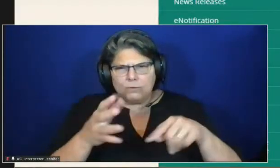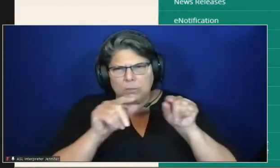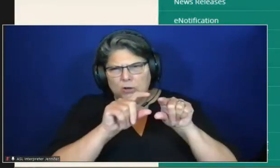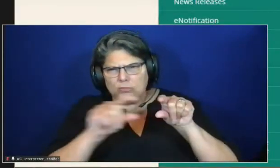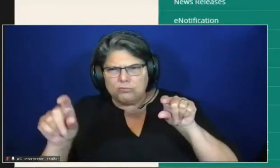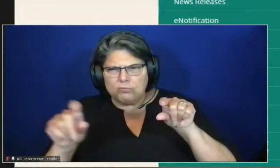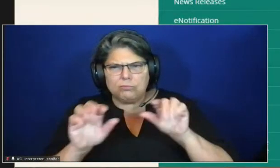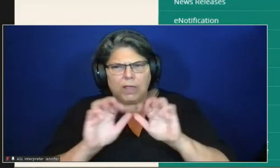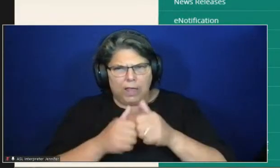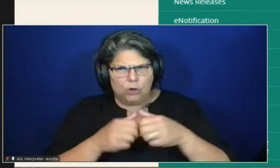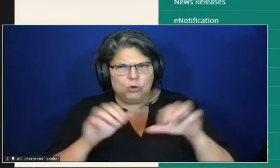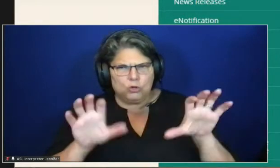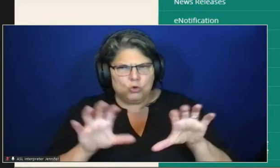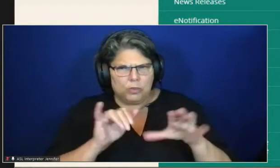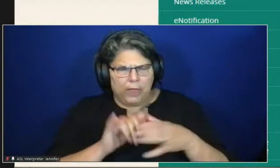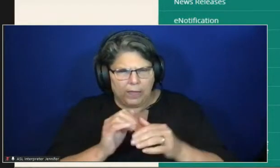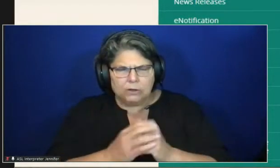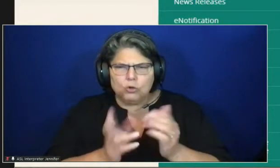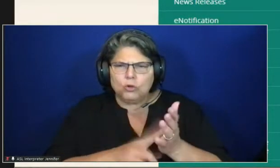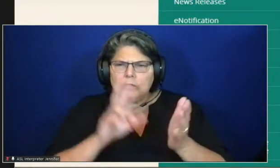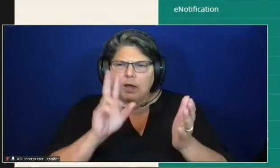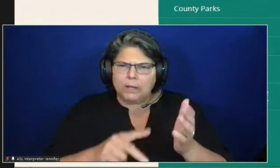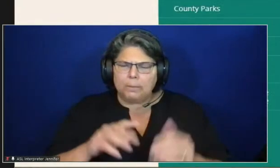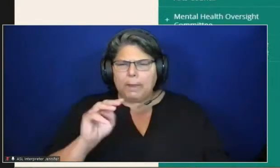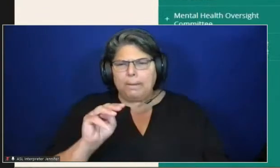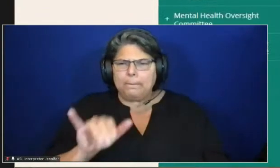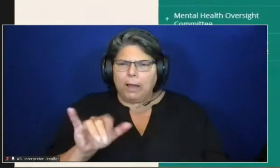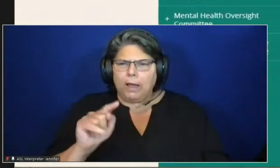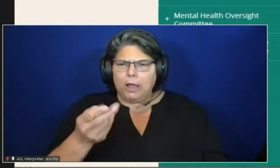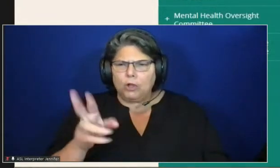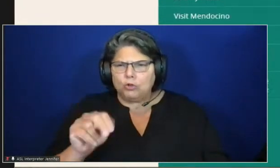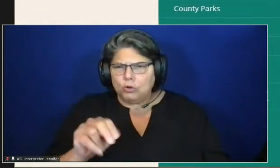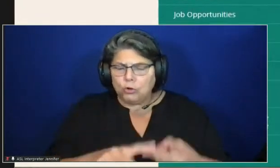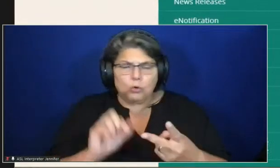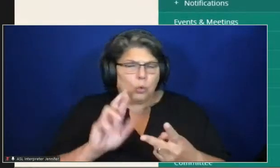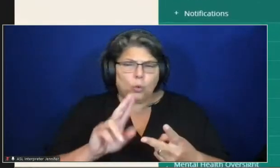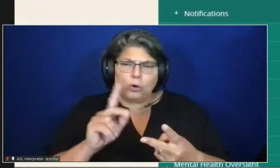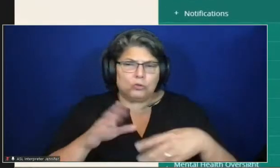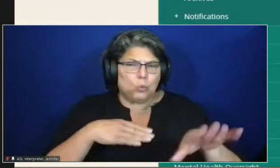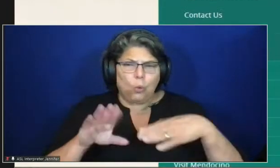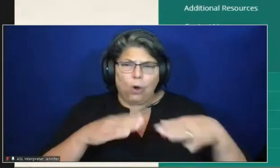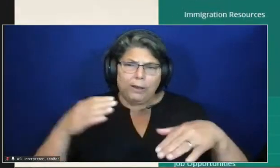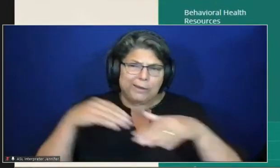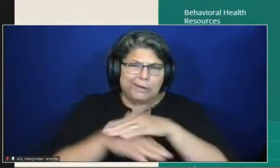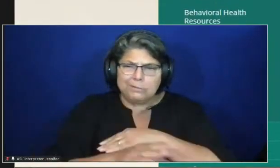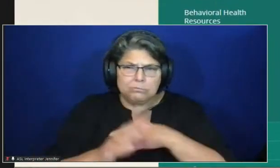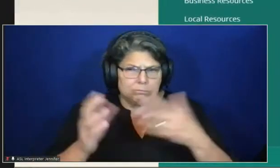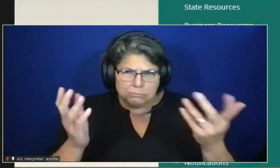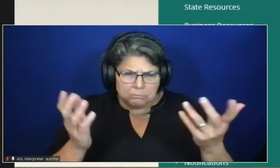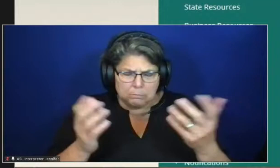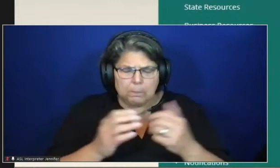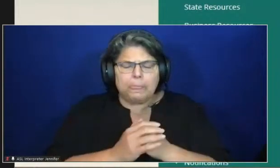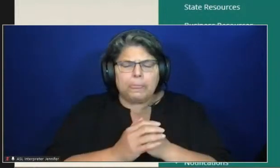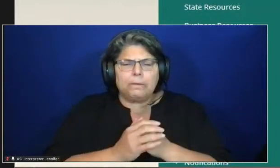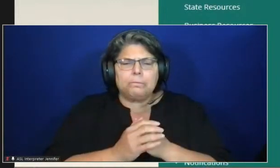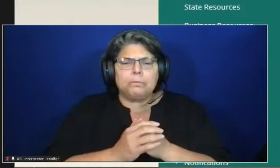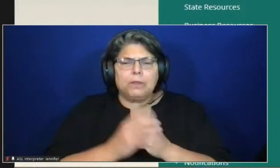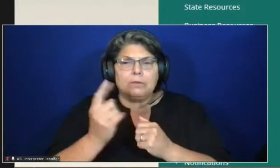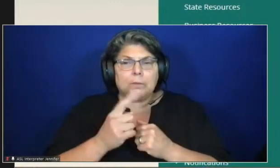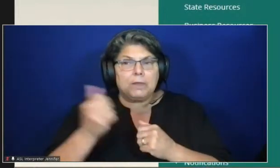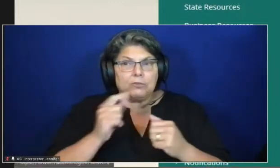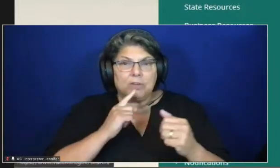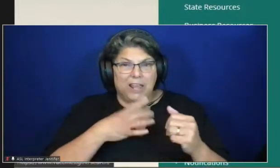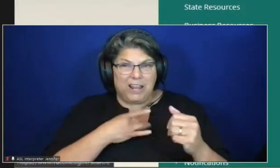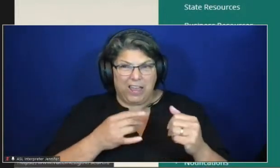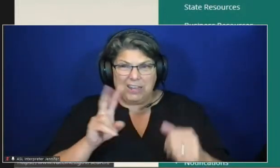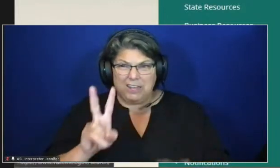get involved in that. Either you can sign up at My Turn, or you can do a walk-up of one of those two. Also, one of the things I really liked was this